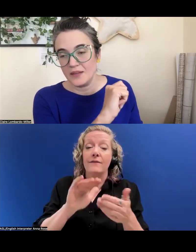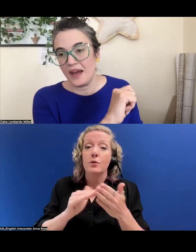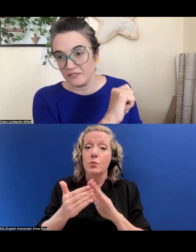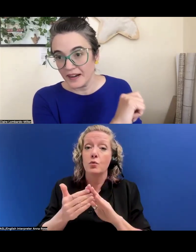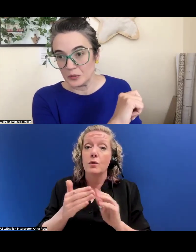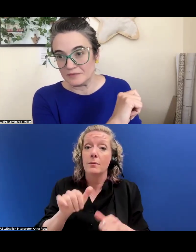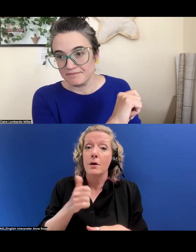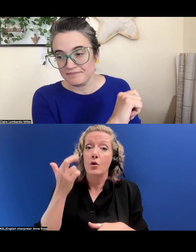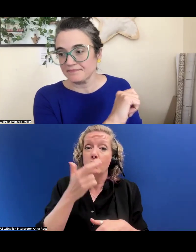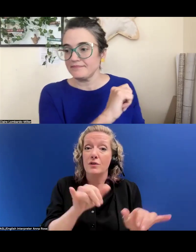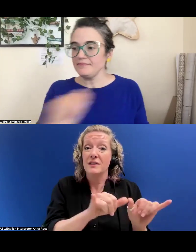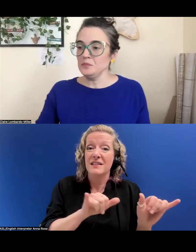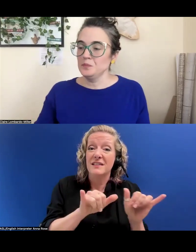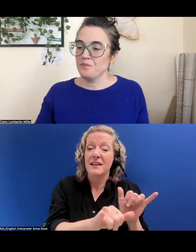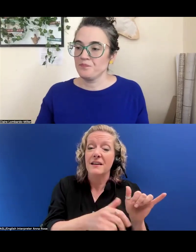being in that environment.